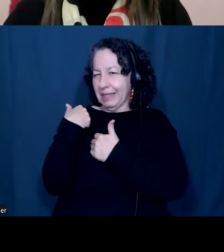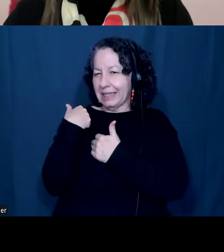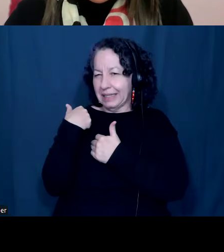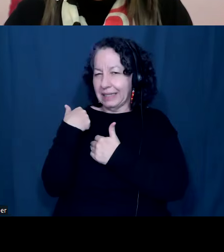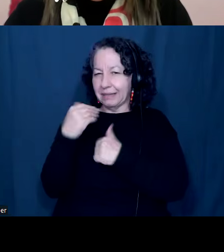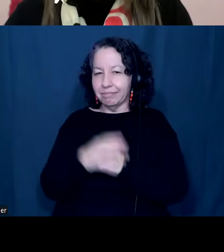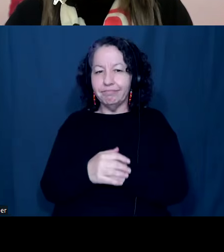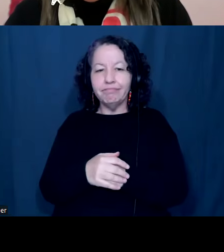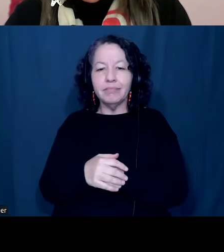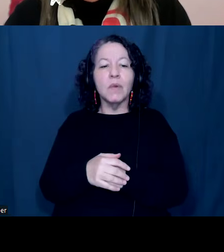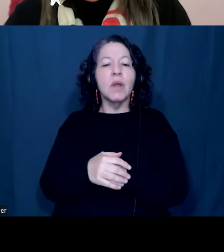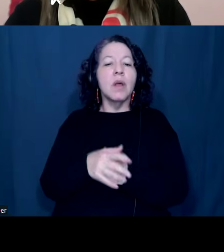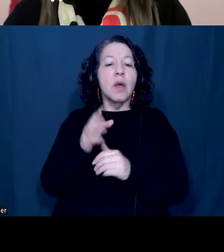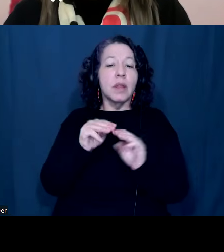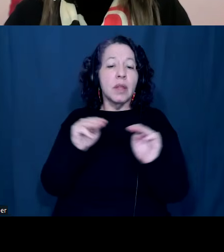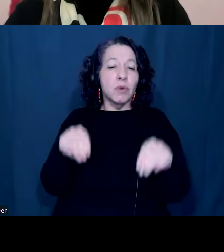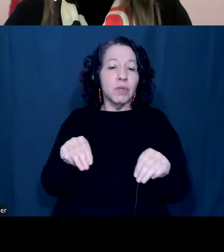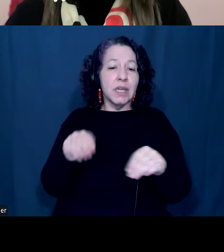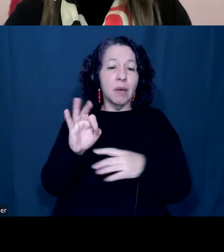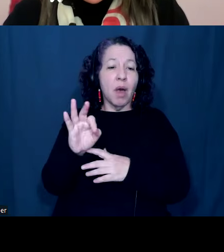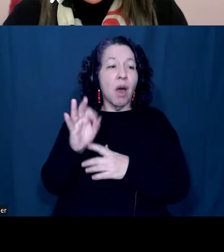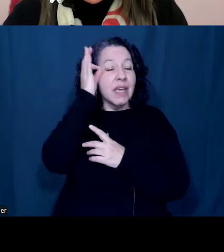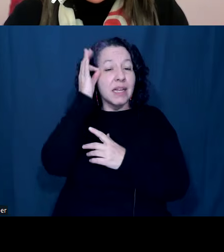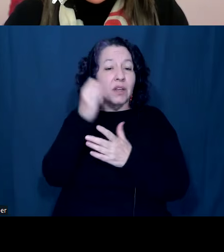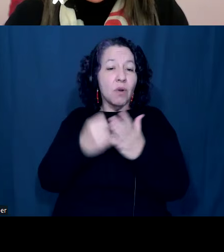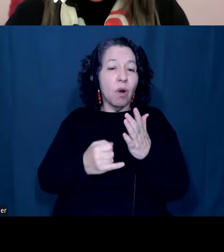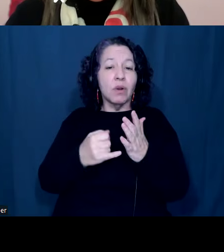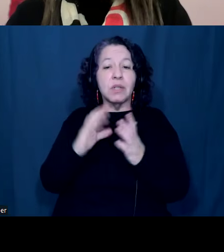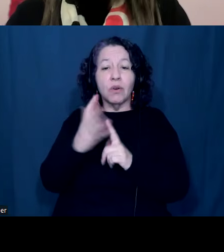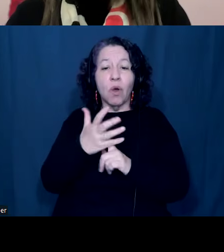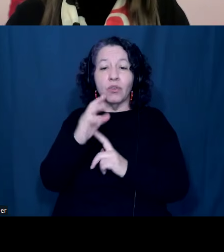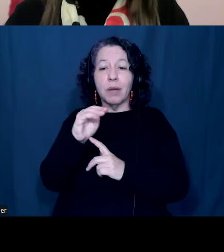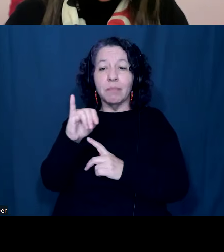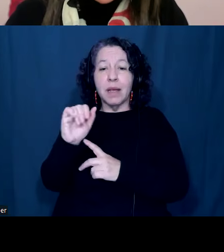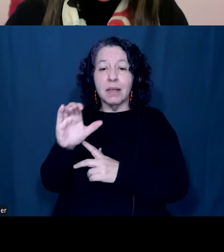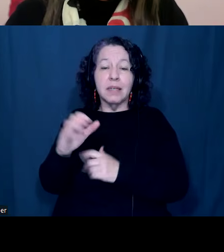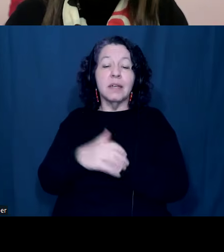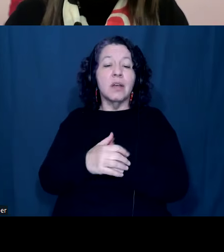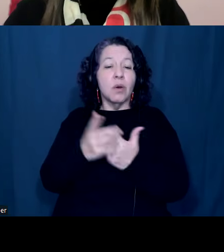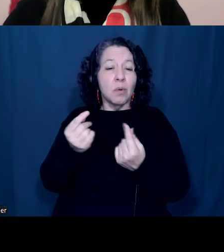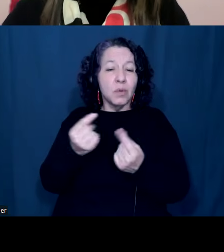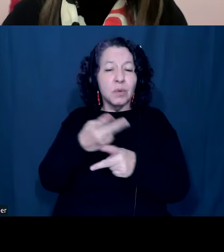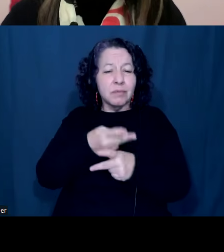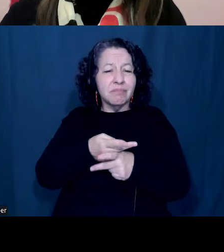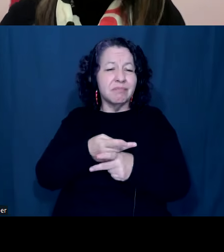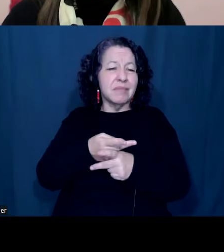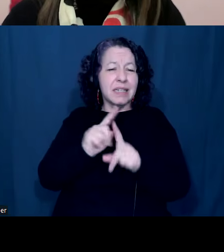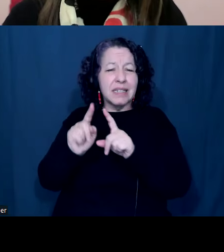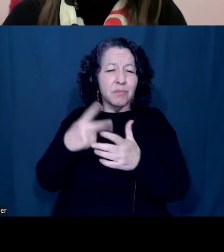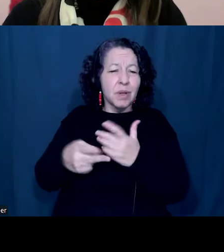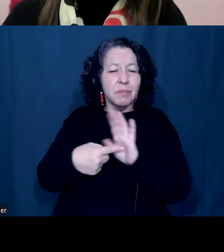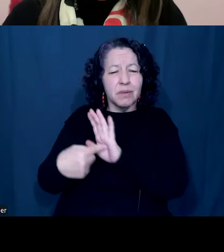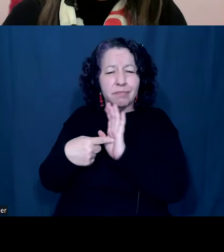the Museum of Indian Arts and Culture, we steward collections, exhibitions, and programs that carry